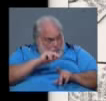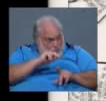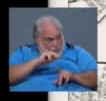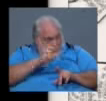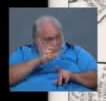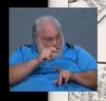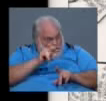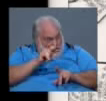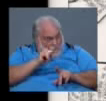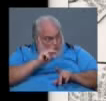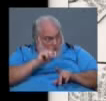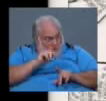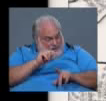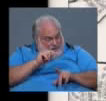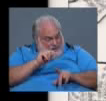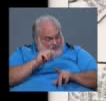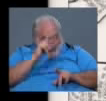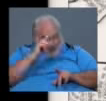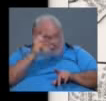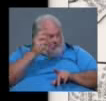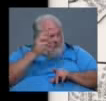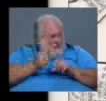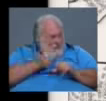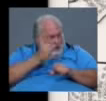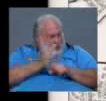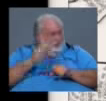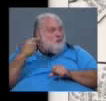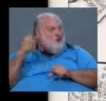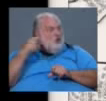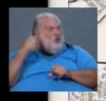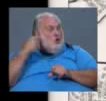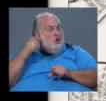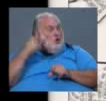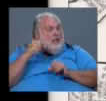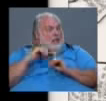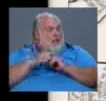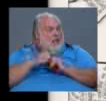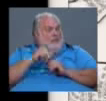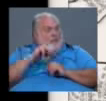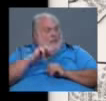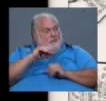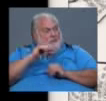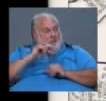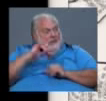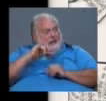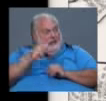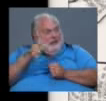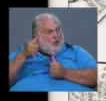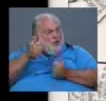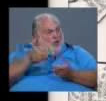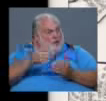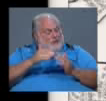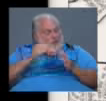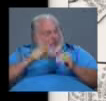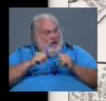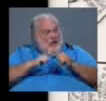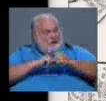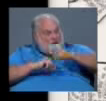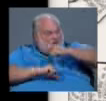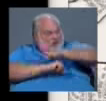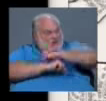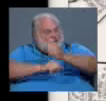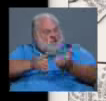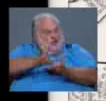Granite Mountain notified? Because, you know, for years we've heard about how the mining has caused their houses, the foundations to crack